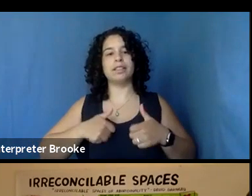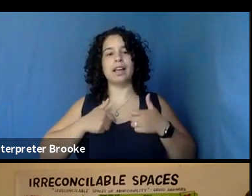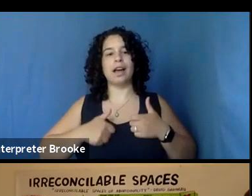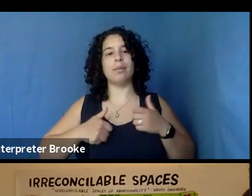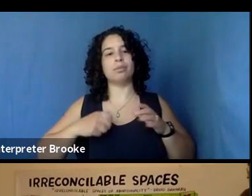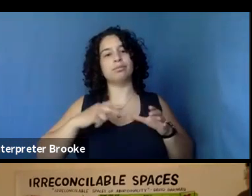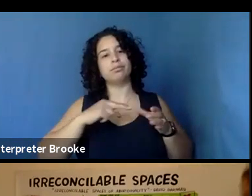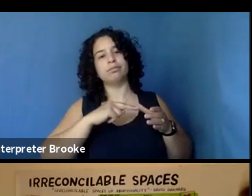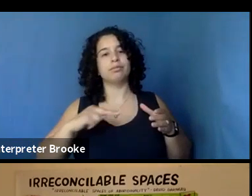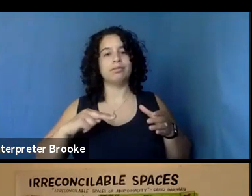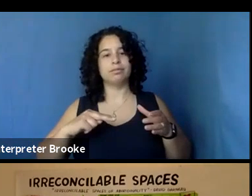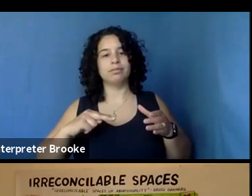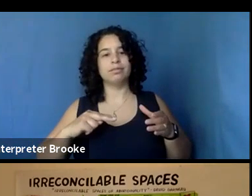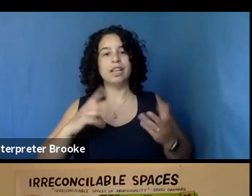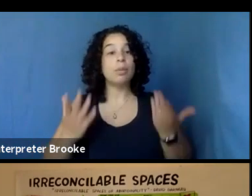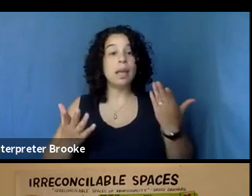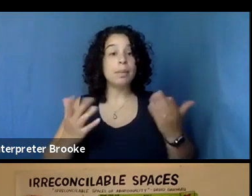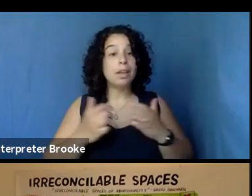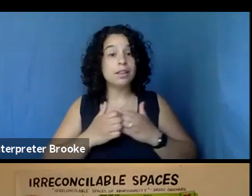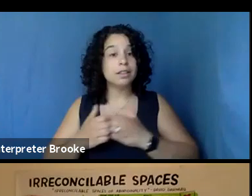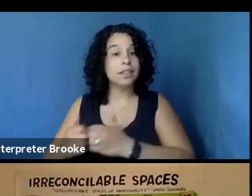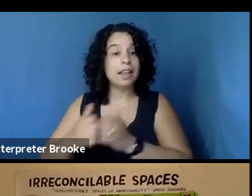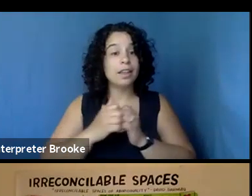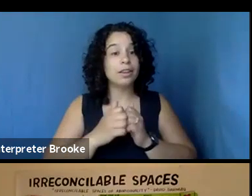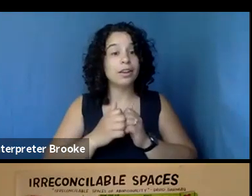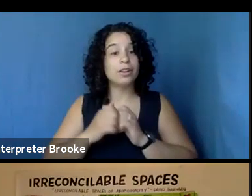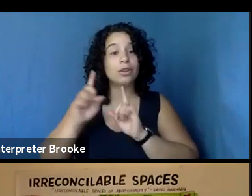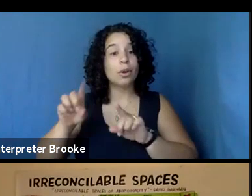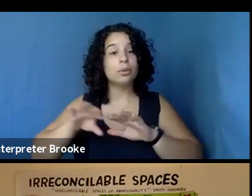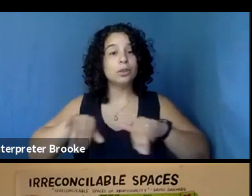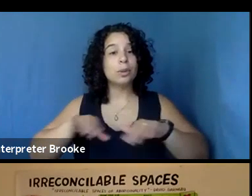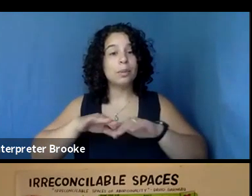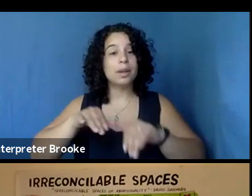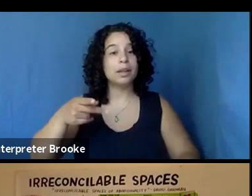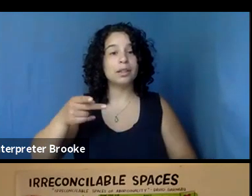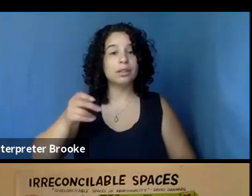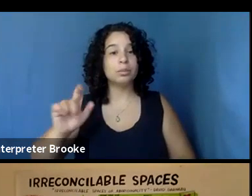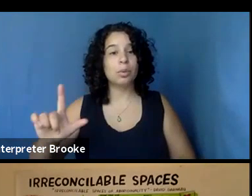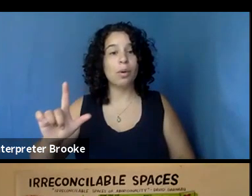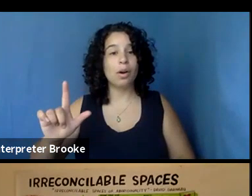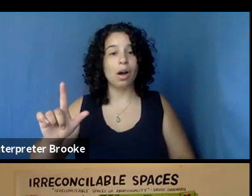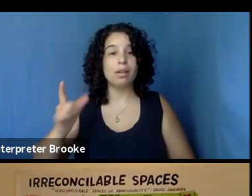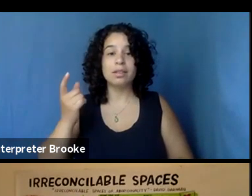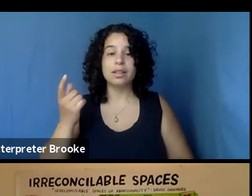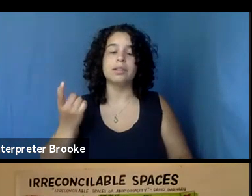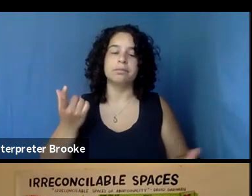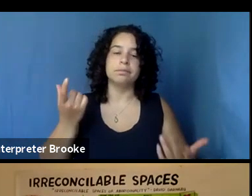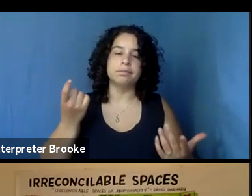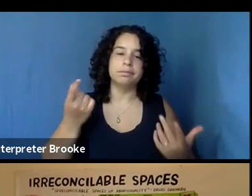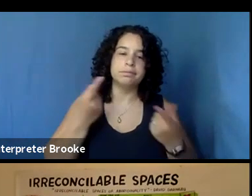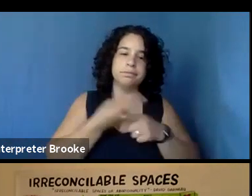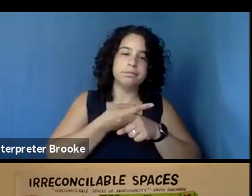maybe with all of us, in a way that is not like COVID times.